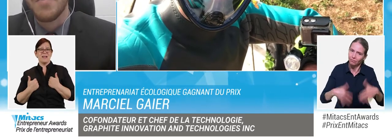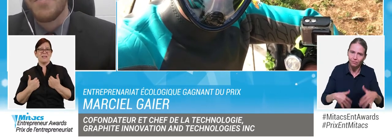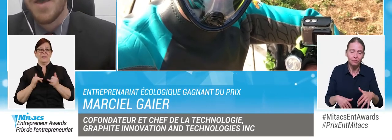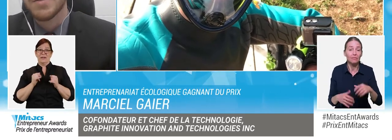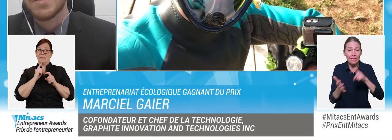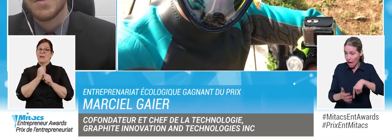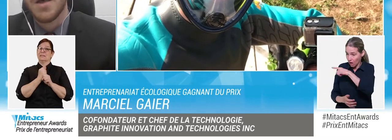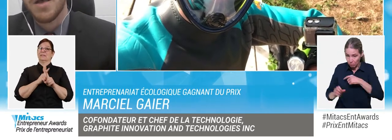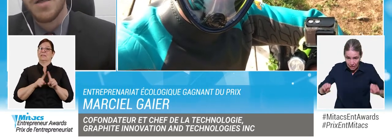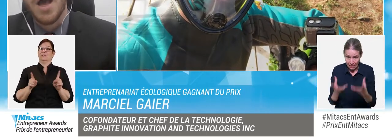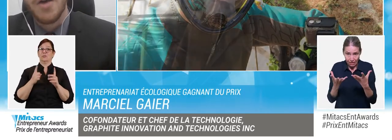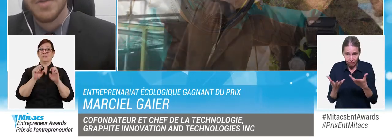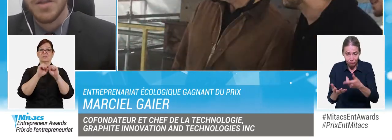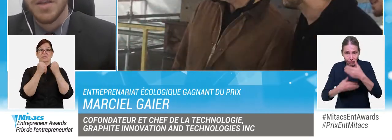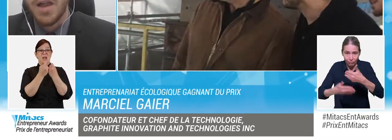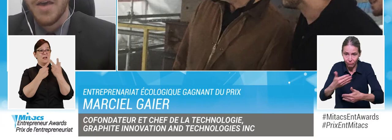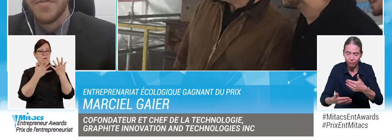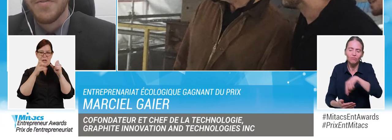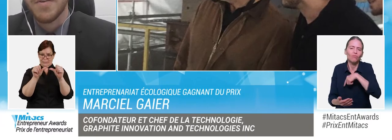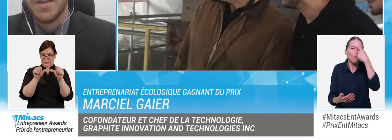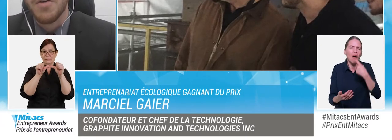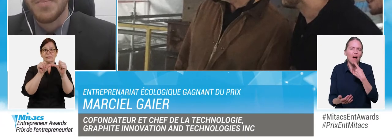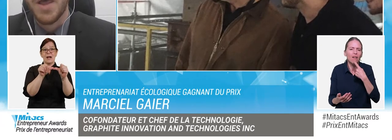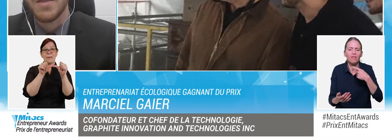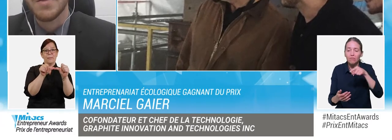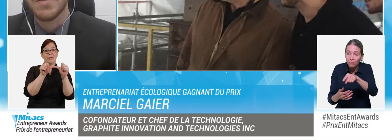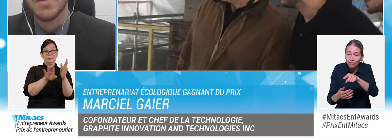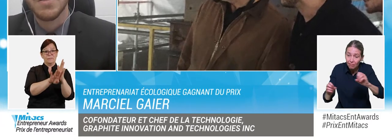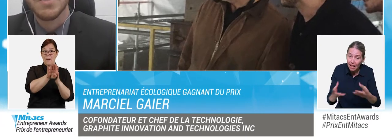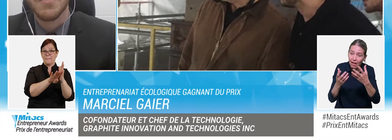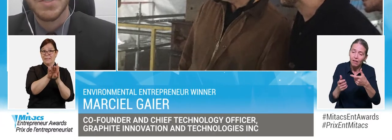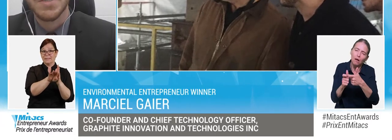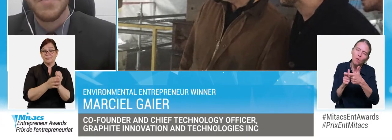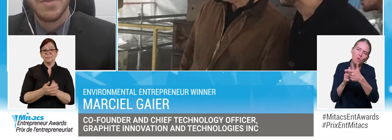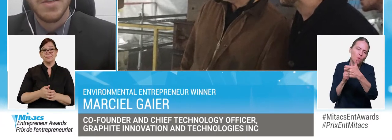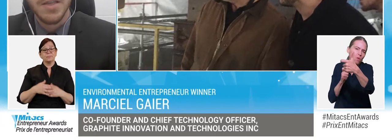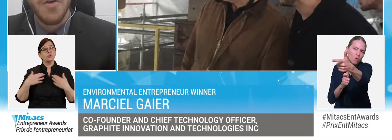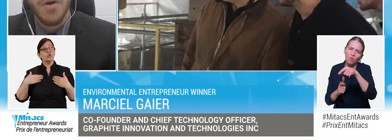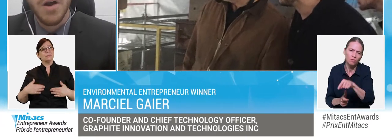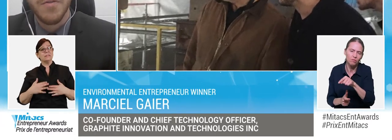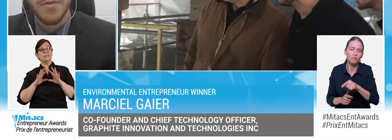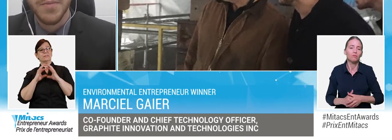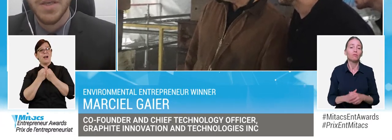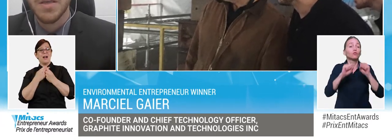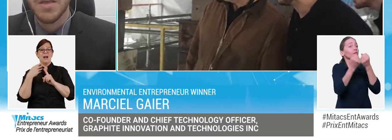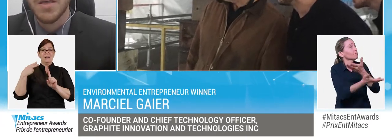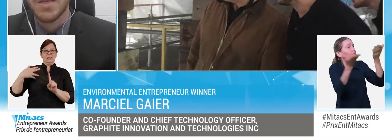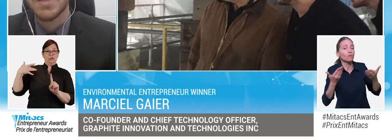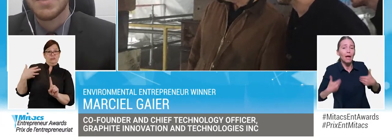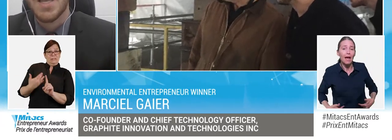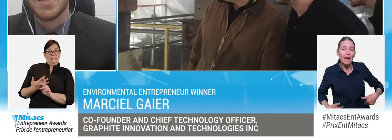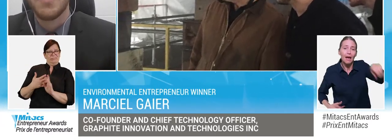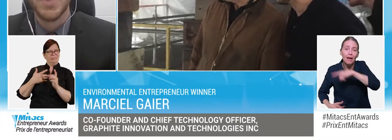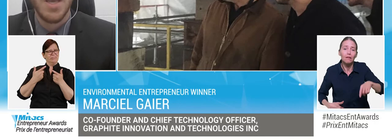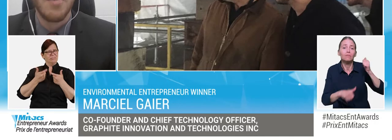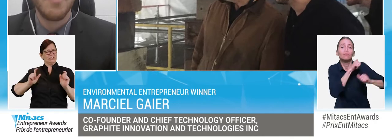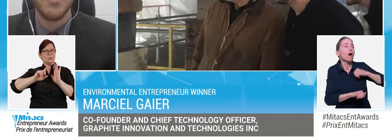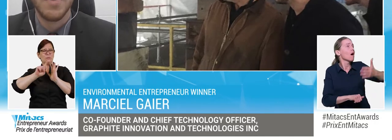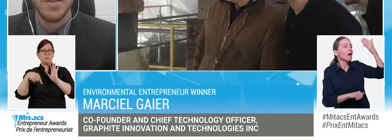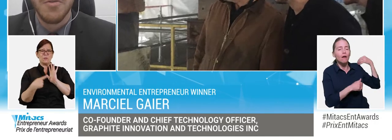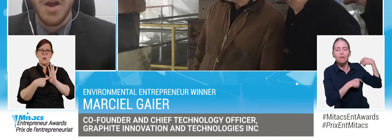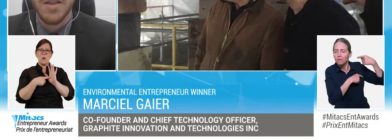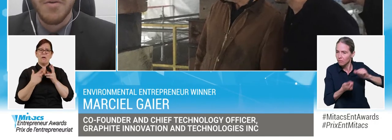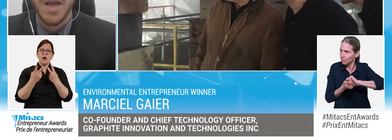and affects all the life in our planet. So receiving this award for me is a sign that we